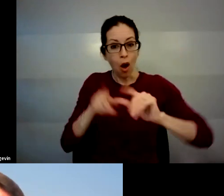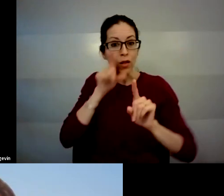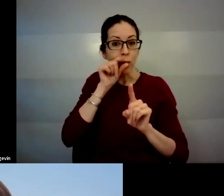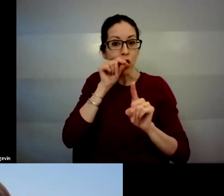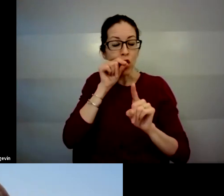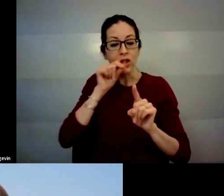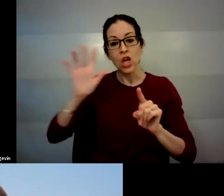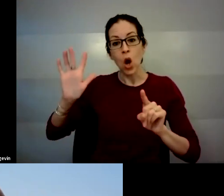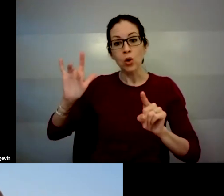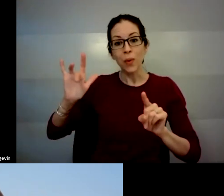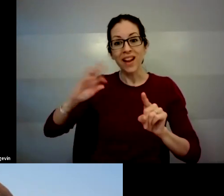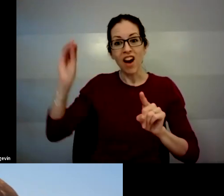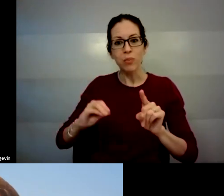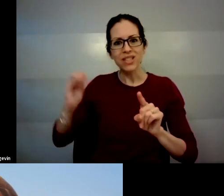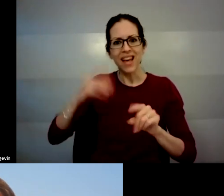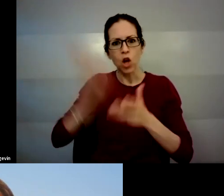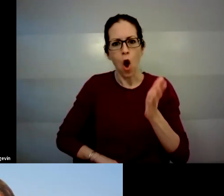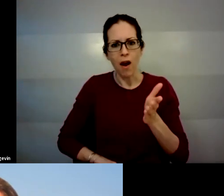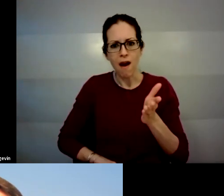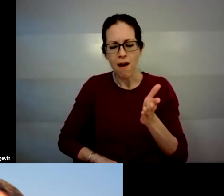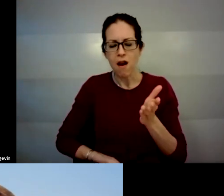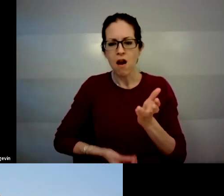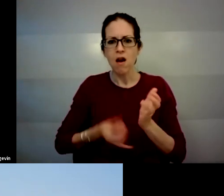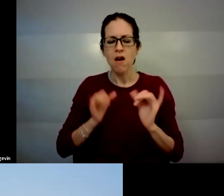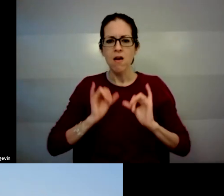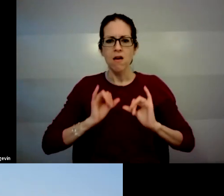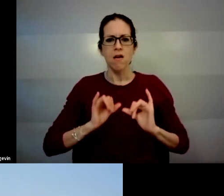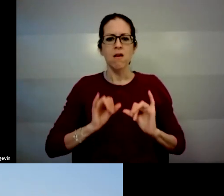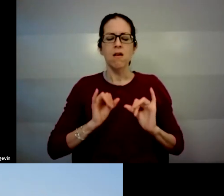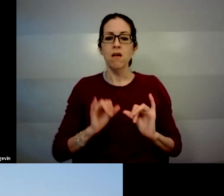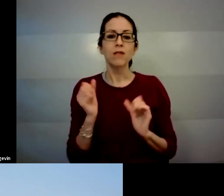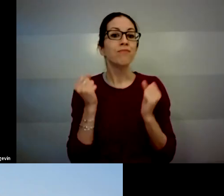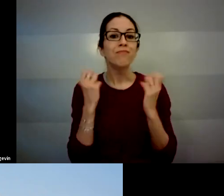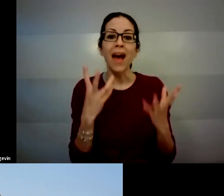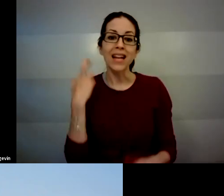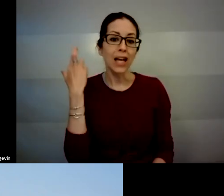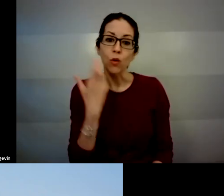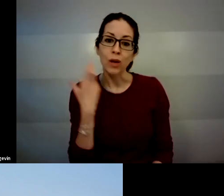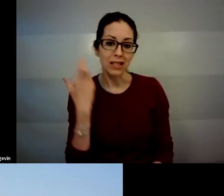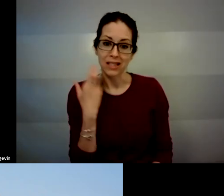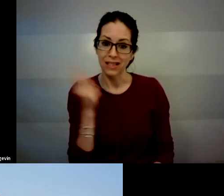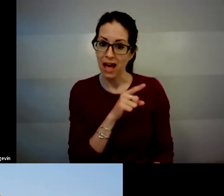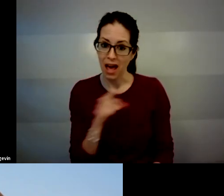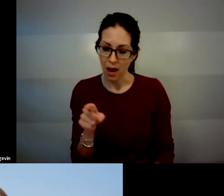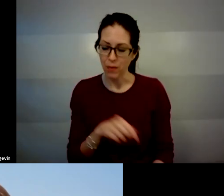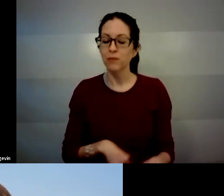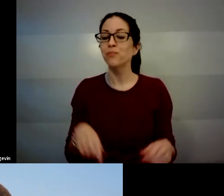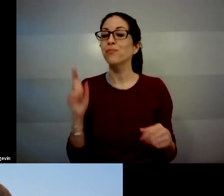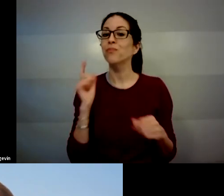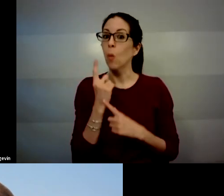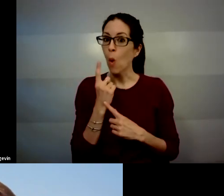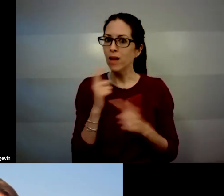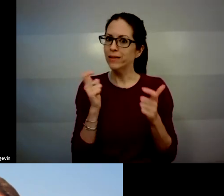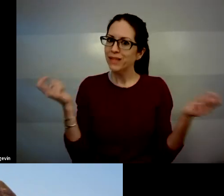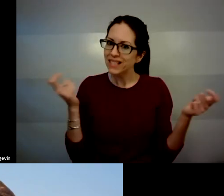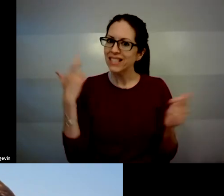that would have been alive back in 1970 no longer exist. Wow. Lots of reasons that's happening. But one of the things we found is